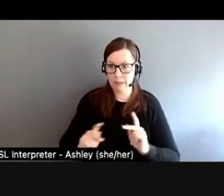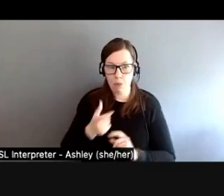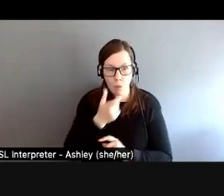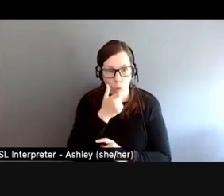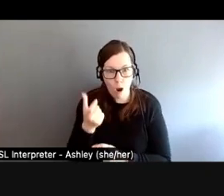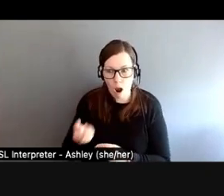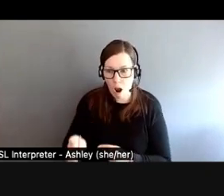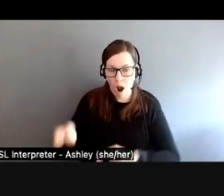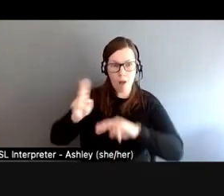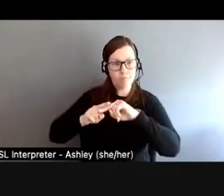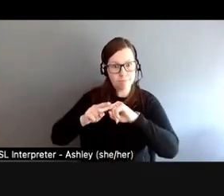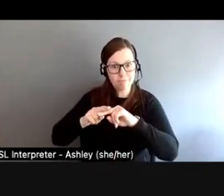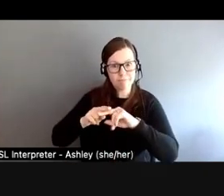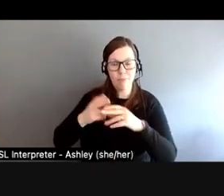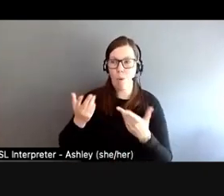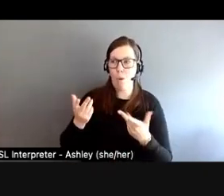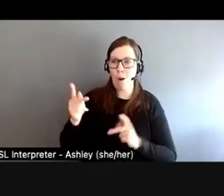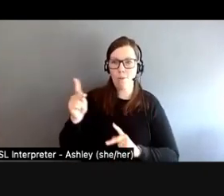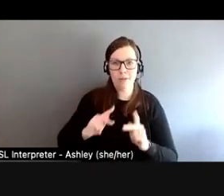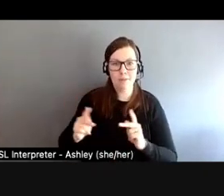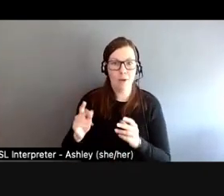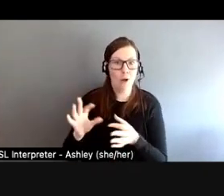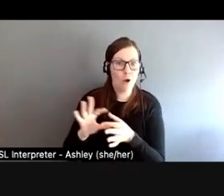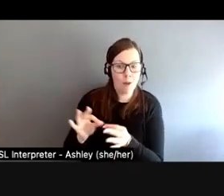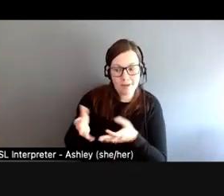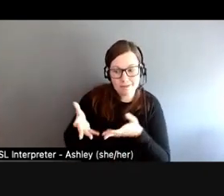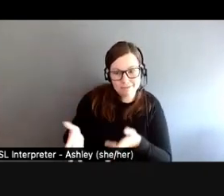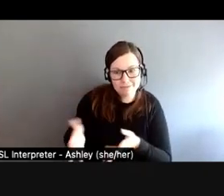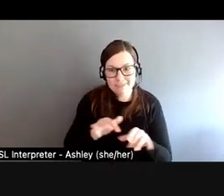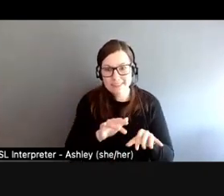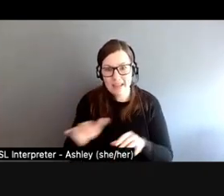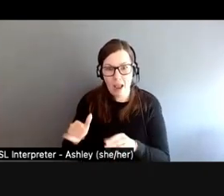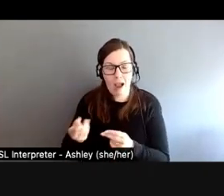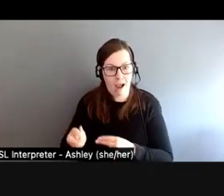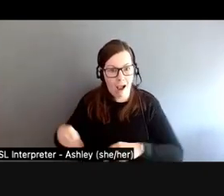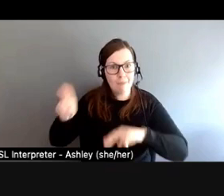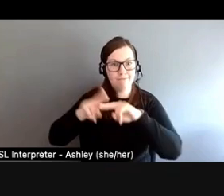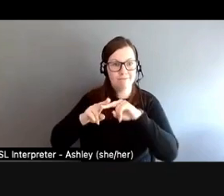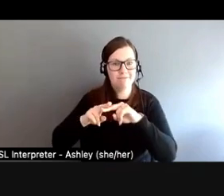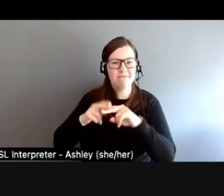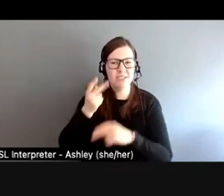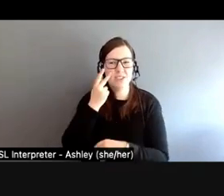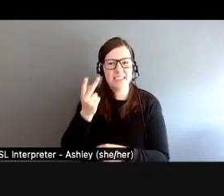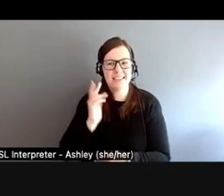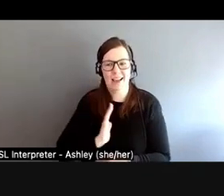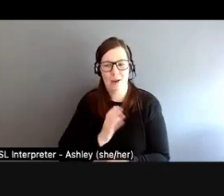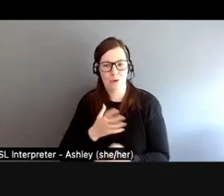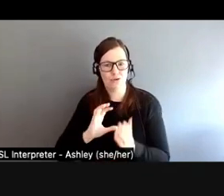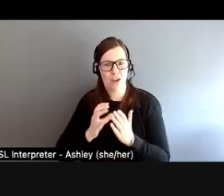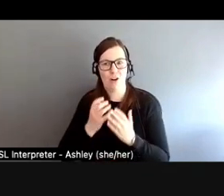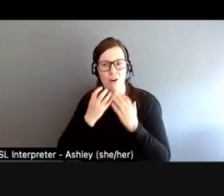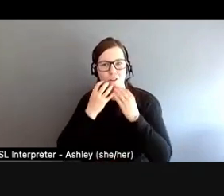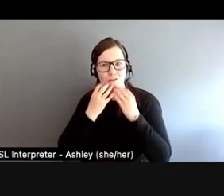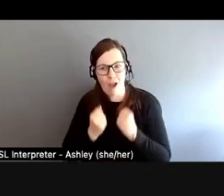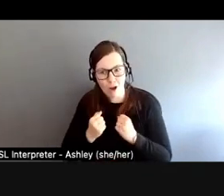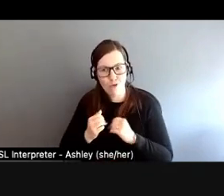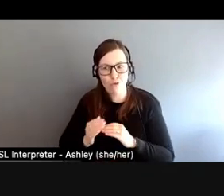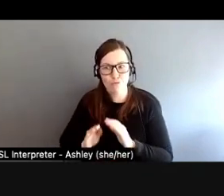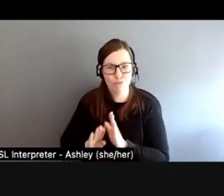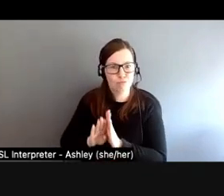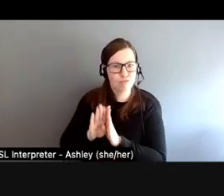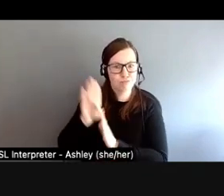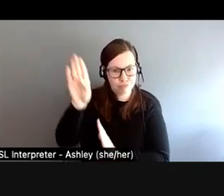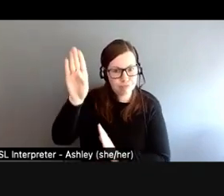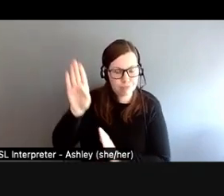in the channel. So we start to see the value of the channel. So we started to